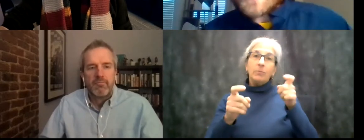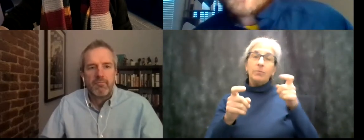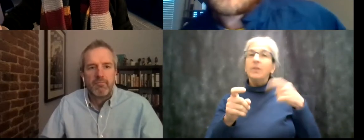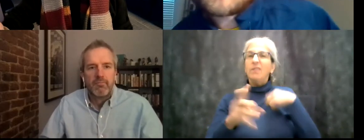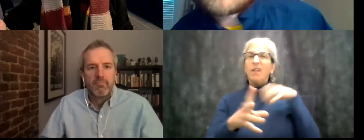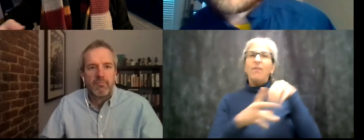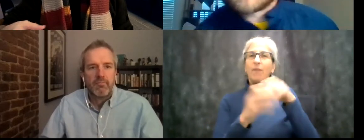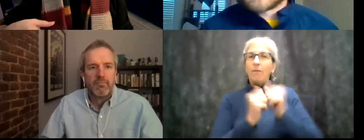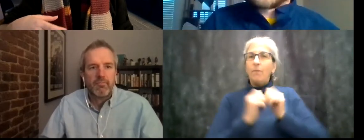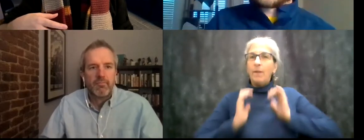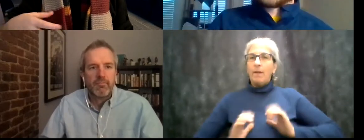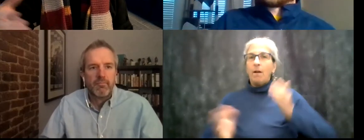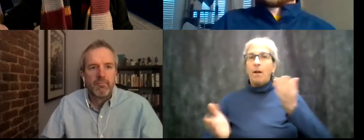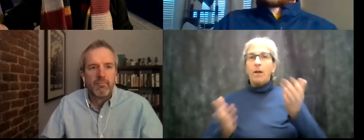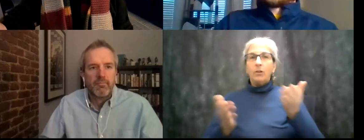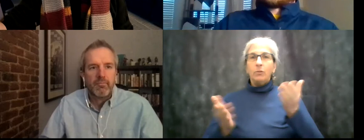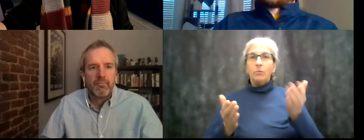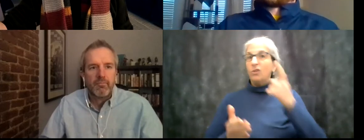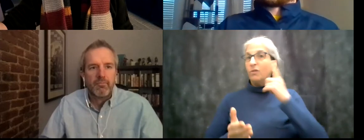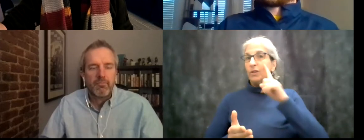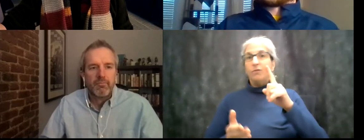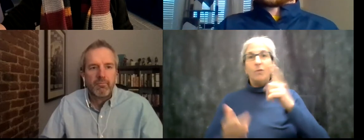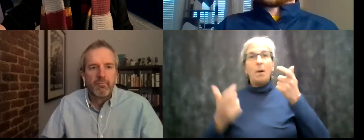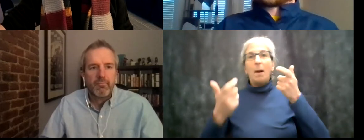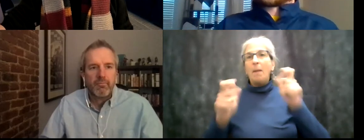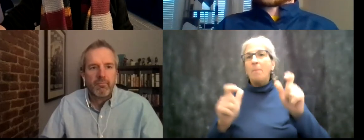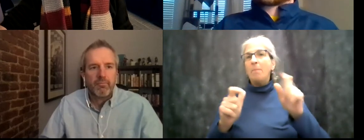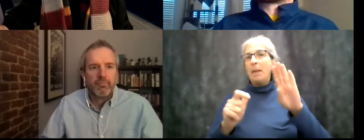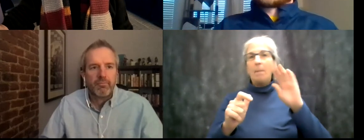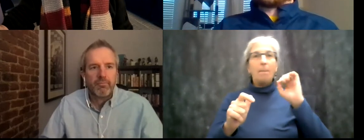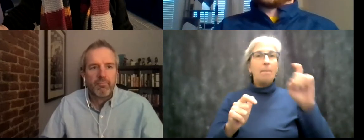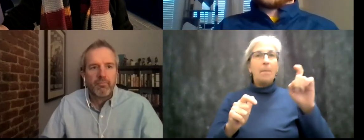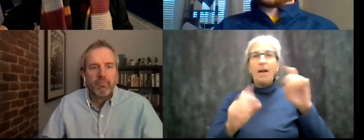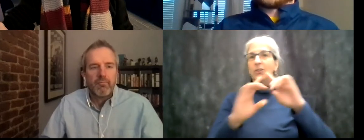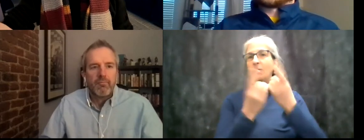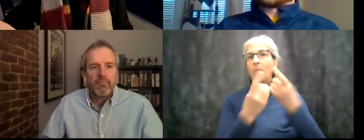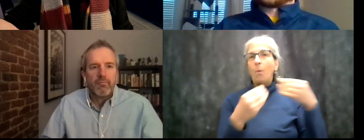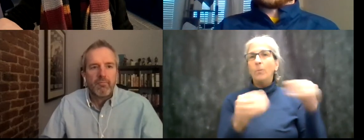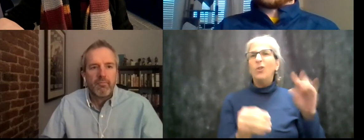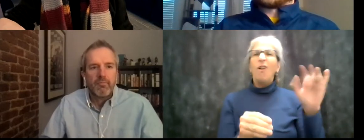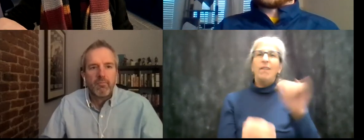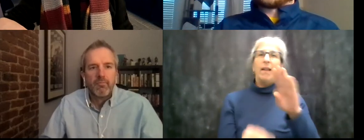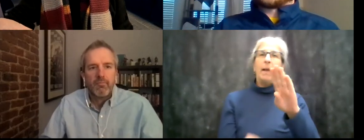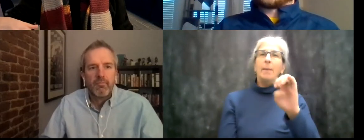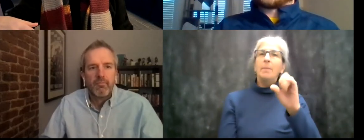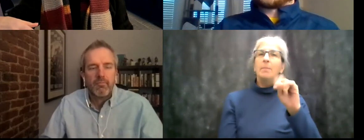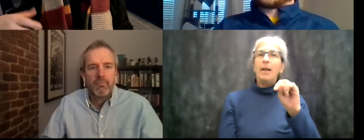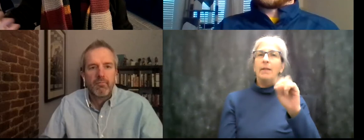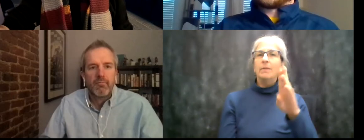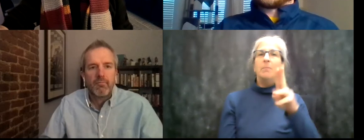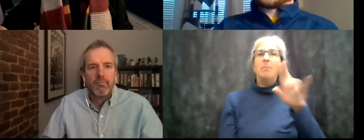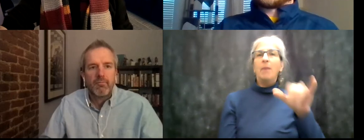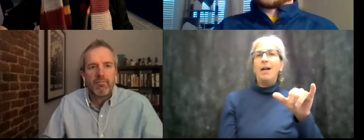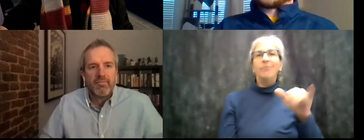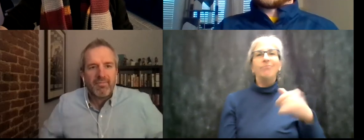service for like a big box department store, you know, like Best Buy. And it was not my cup of